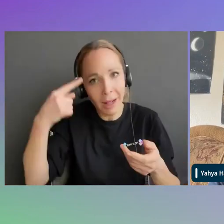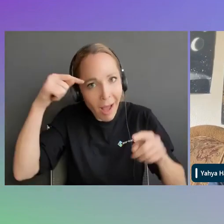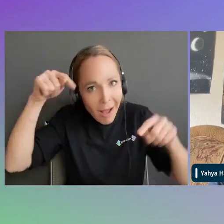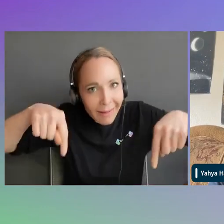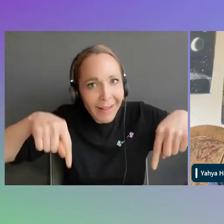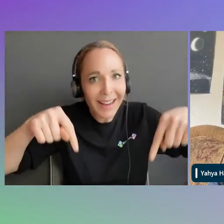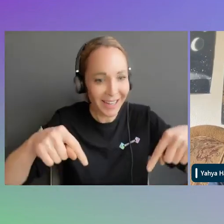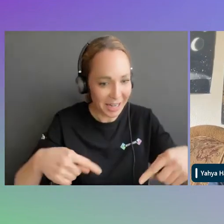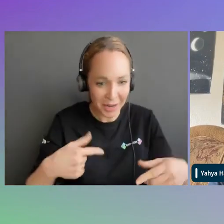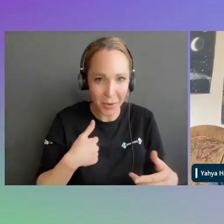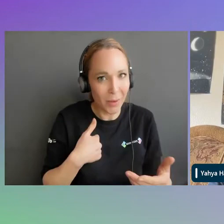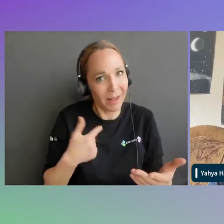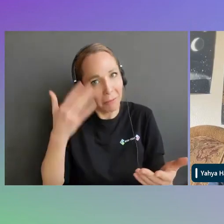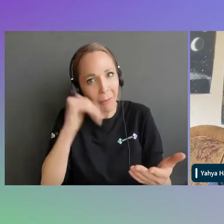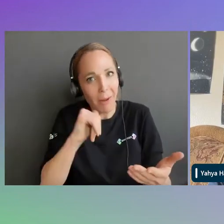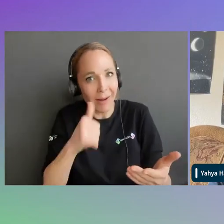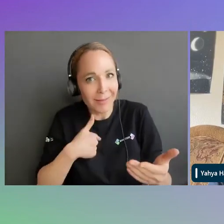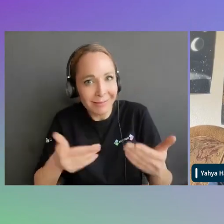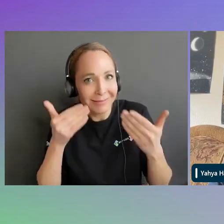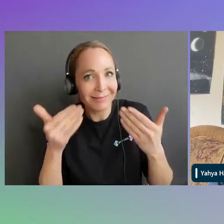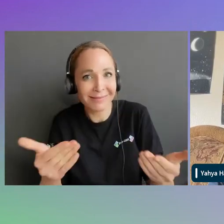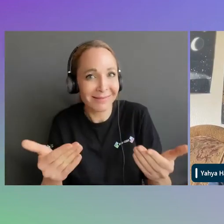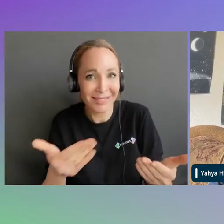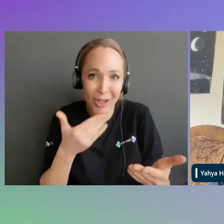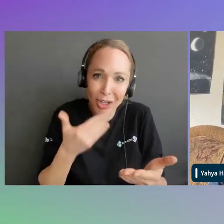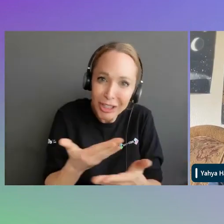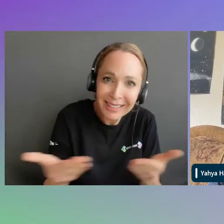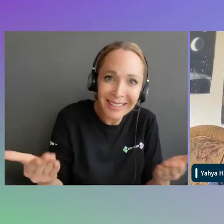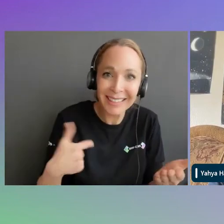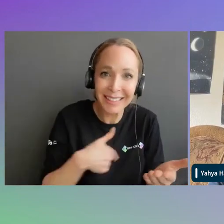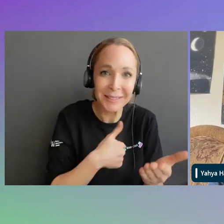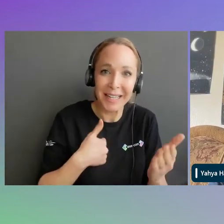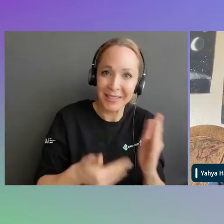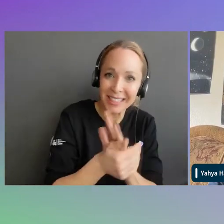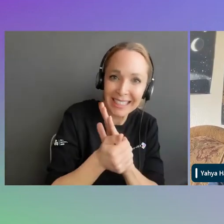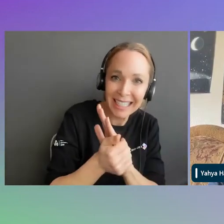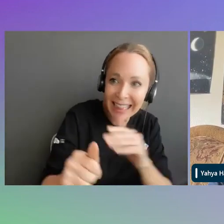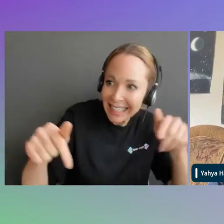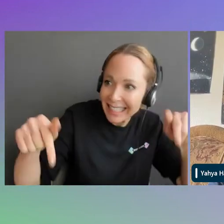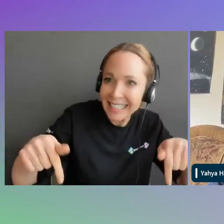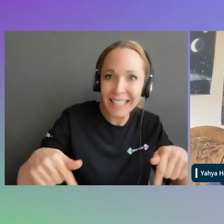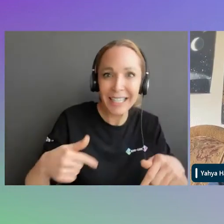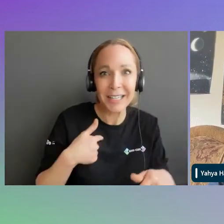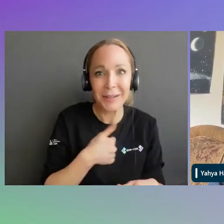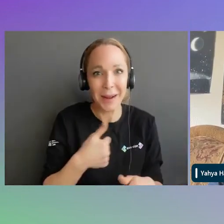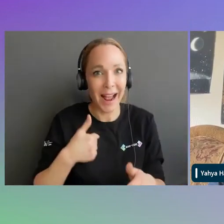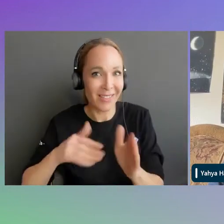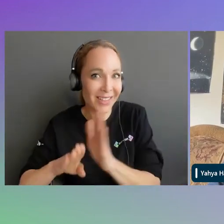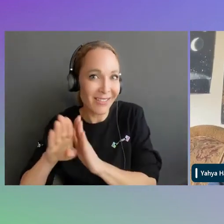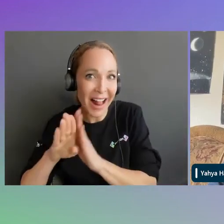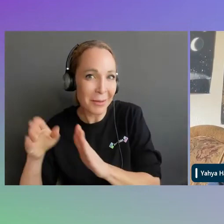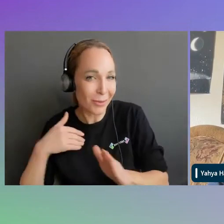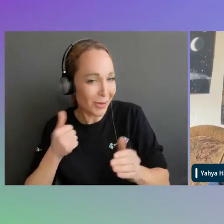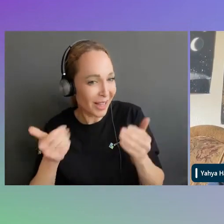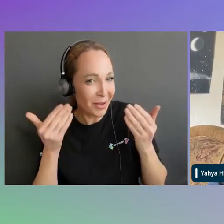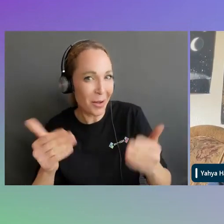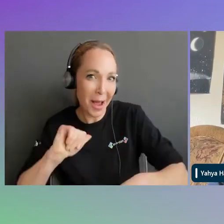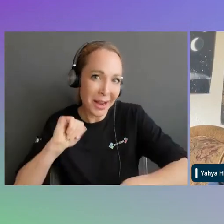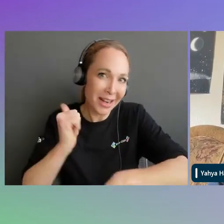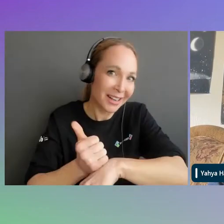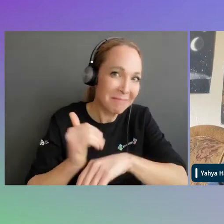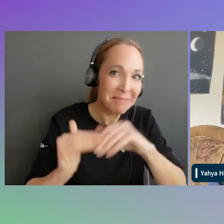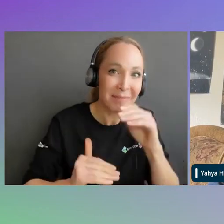set in-house. We have the teams and developers to build this, so let's do it. Yeah, definitely. It makes sense. There's a lot of expertise